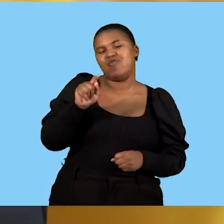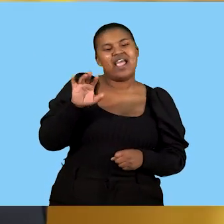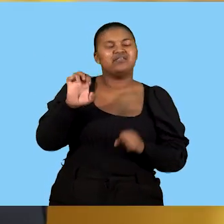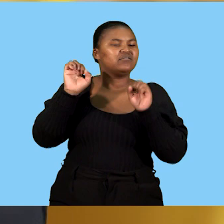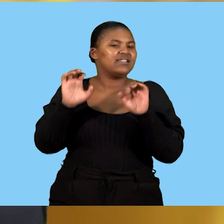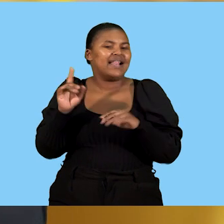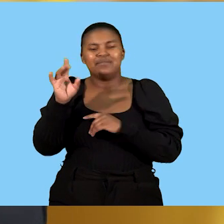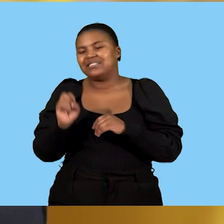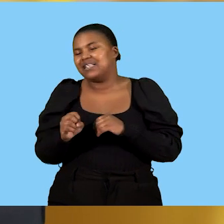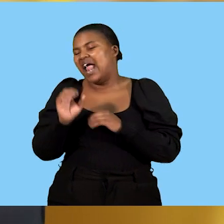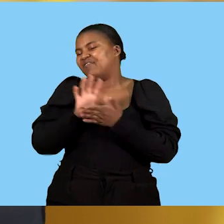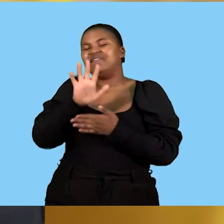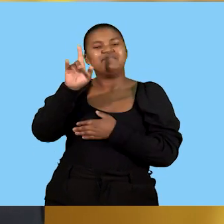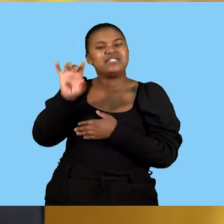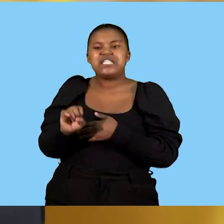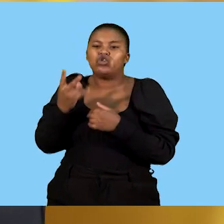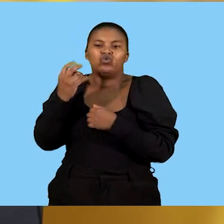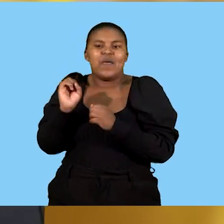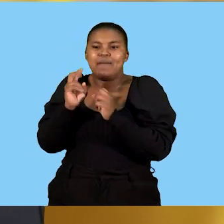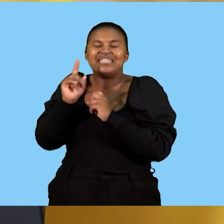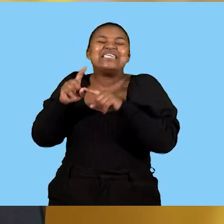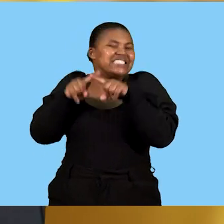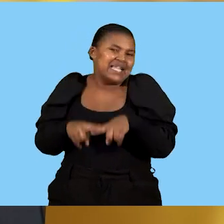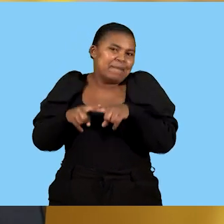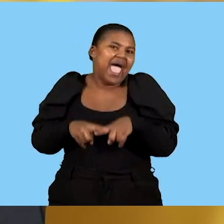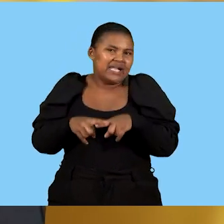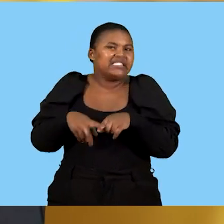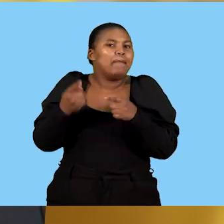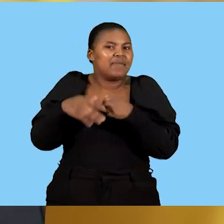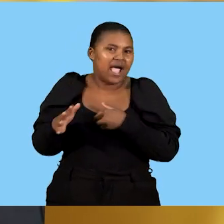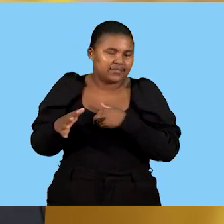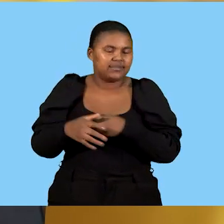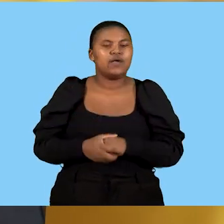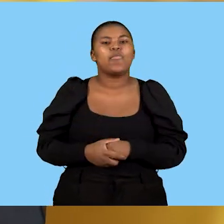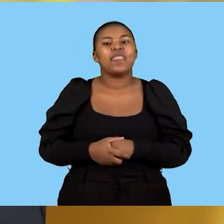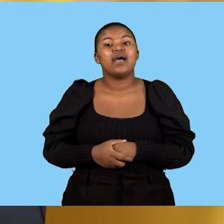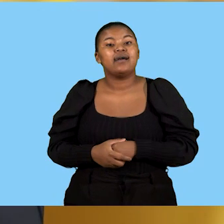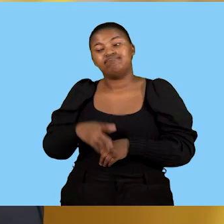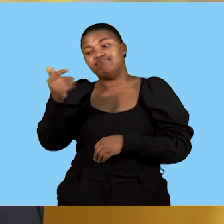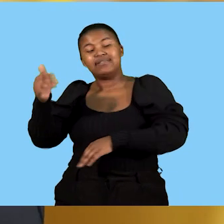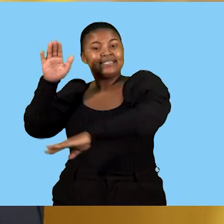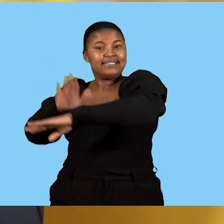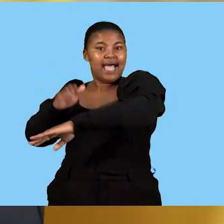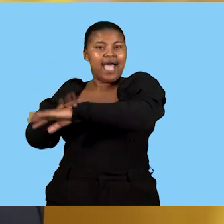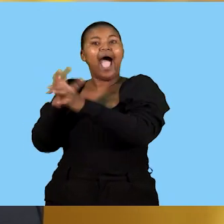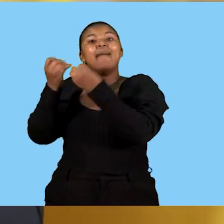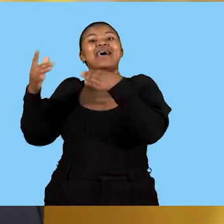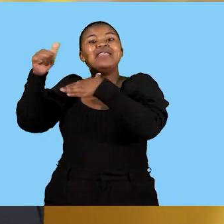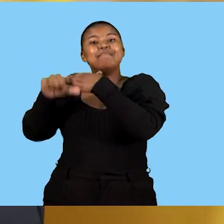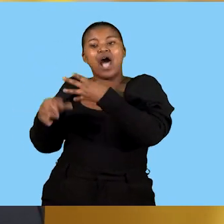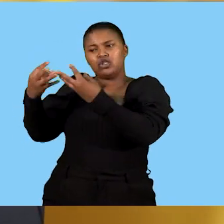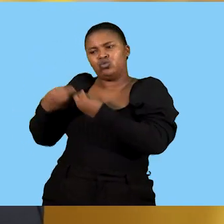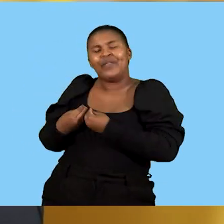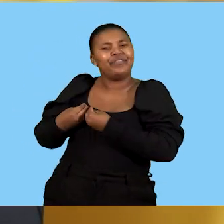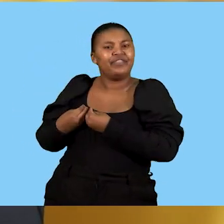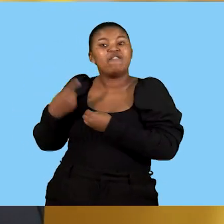10%, 15%, or 20%, depending on the question. And then the time, how many months did we have it